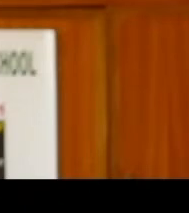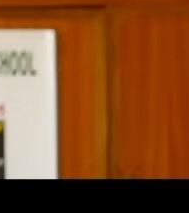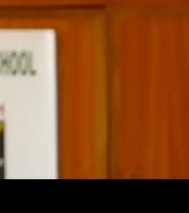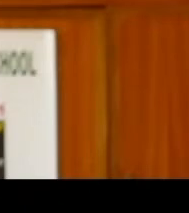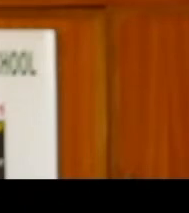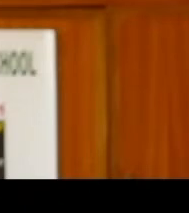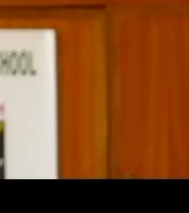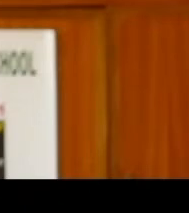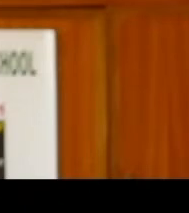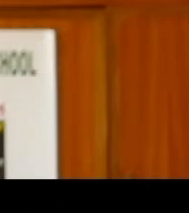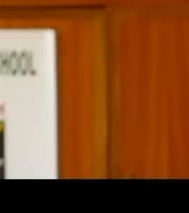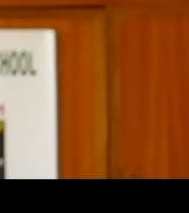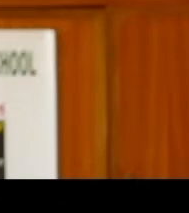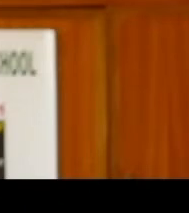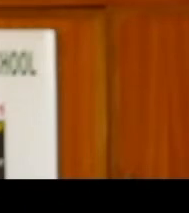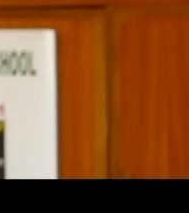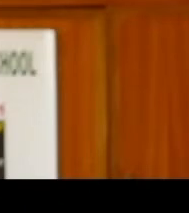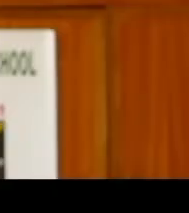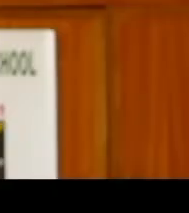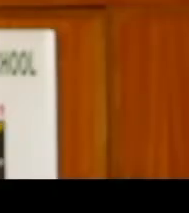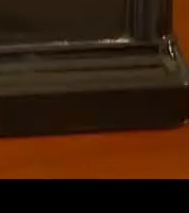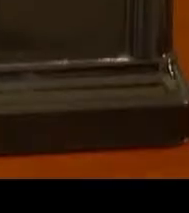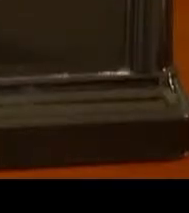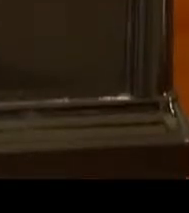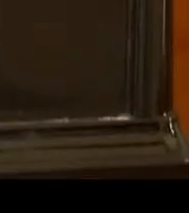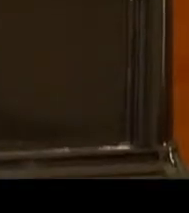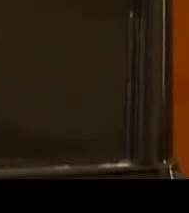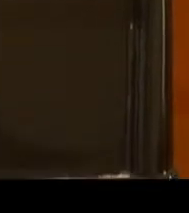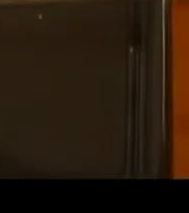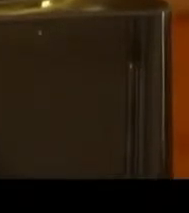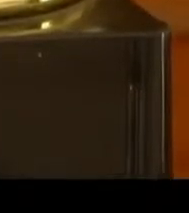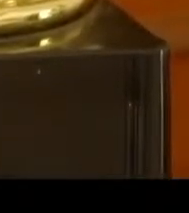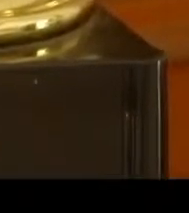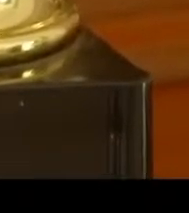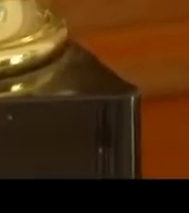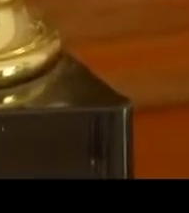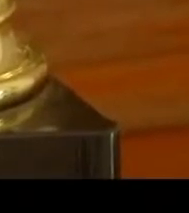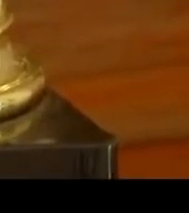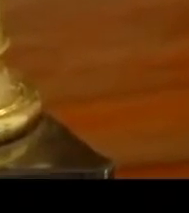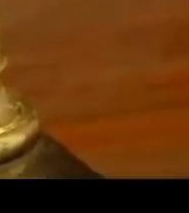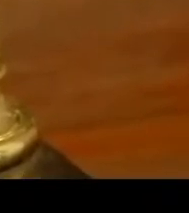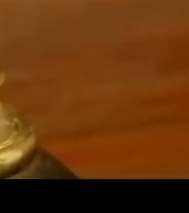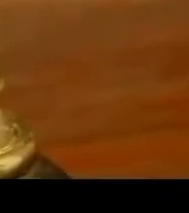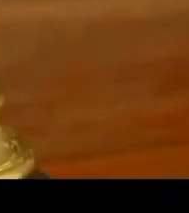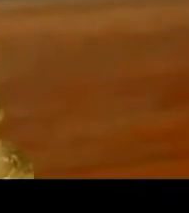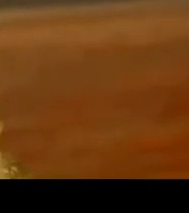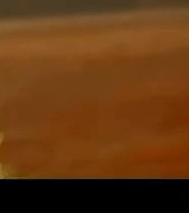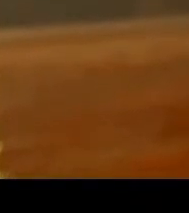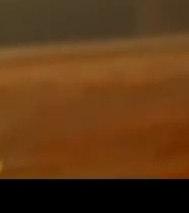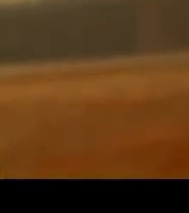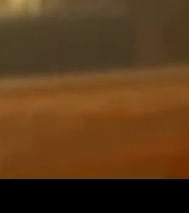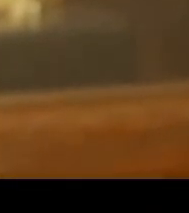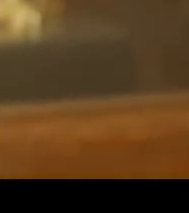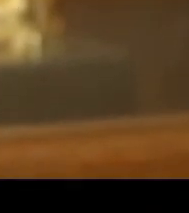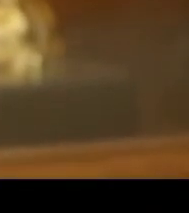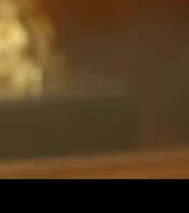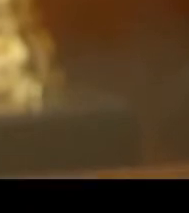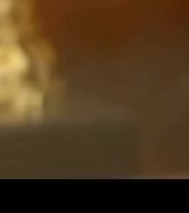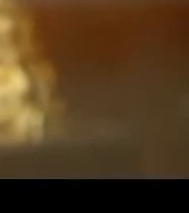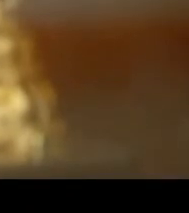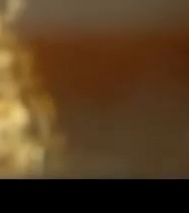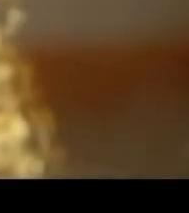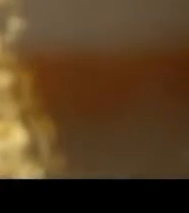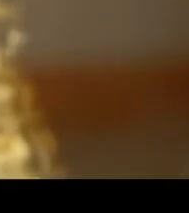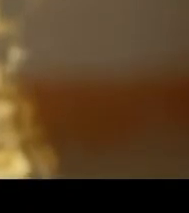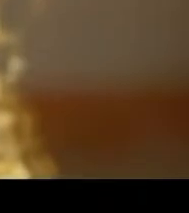we'll be able to improve on that. So I would like to say that we have been supported by our principal, Mrs.